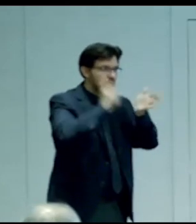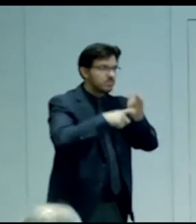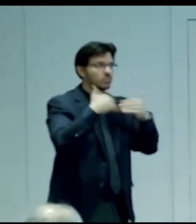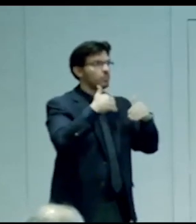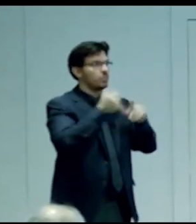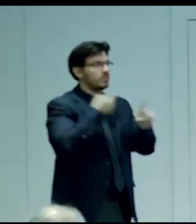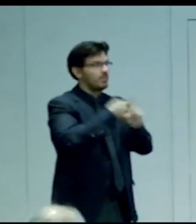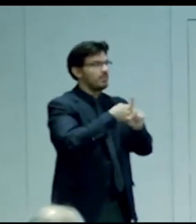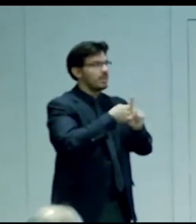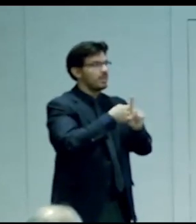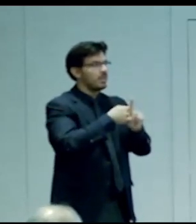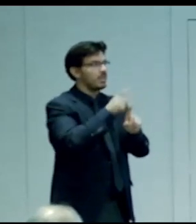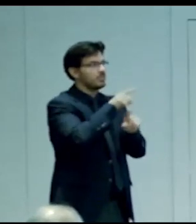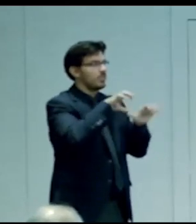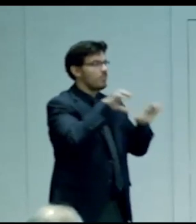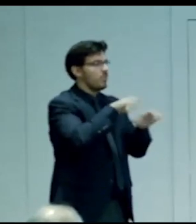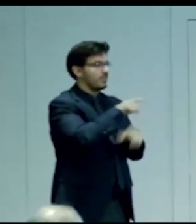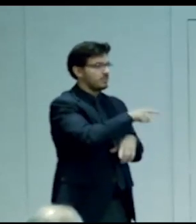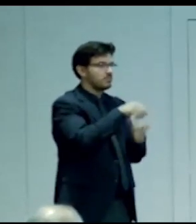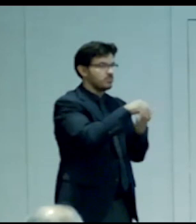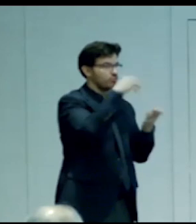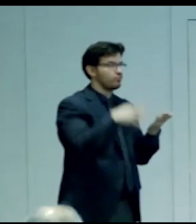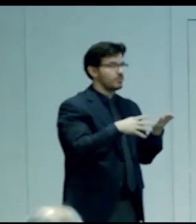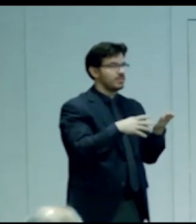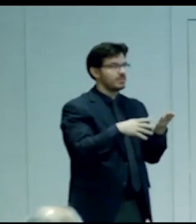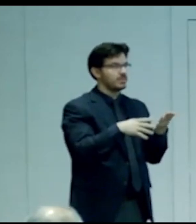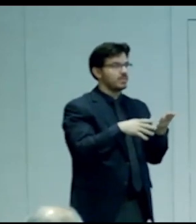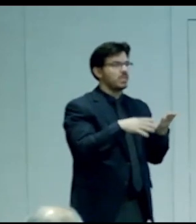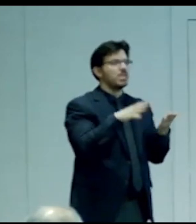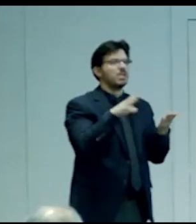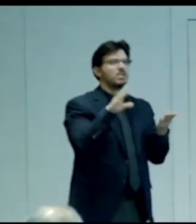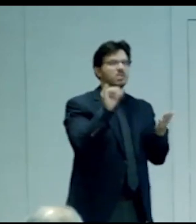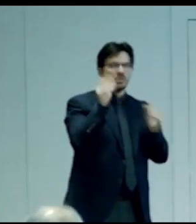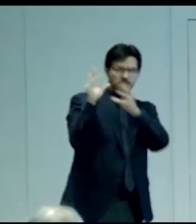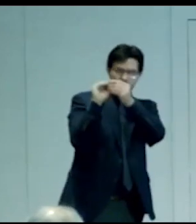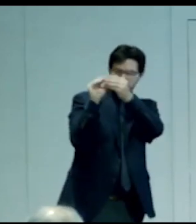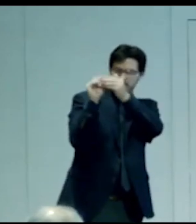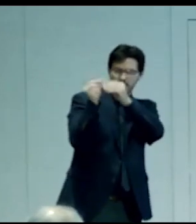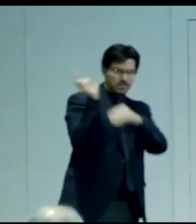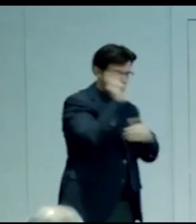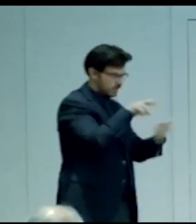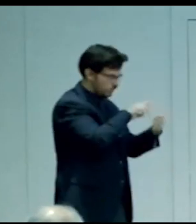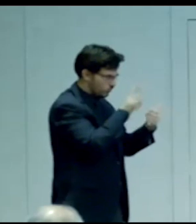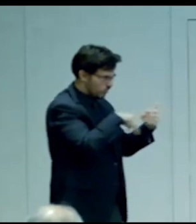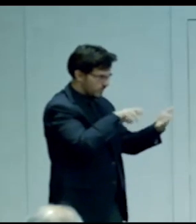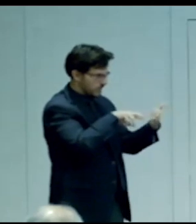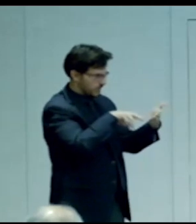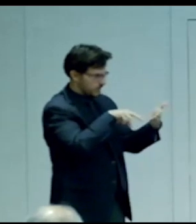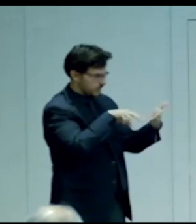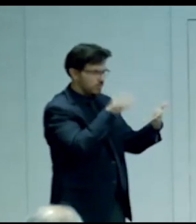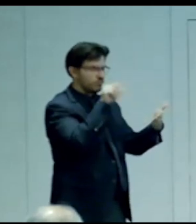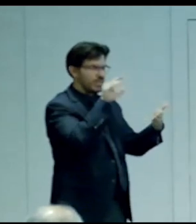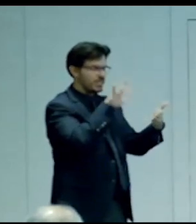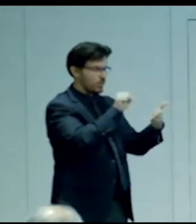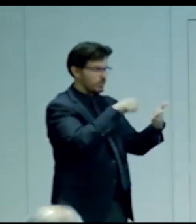their impact on the performance of the students. So I questioned this and wonder why